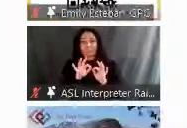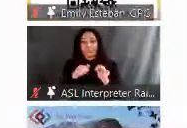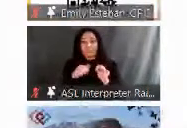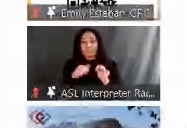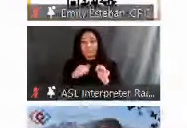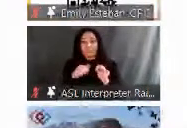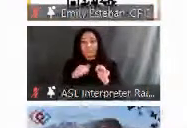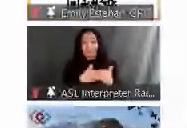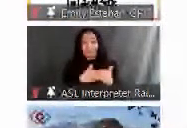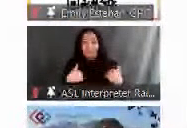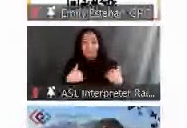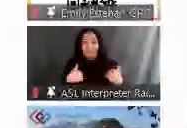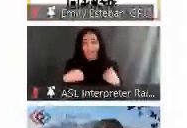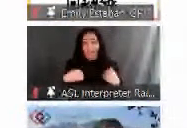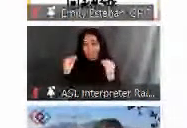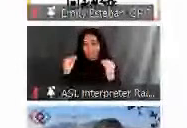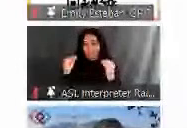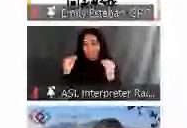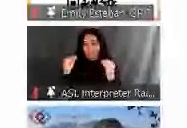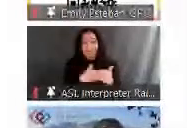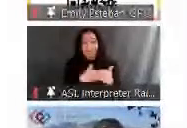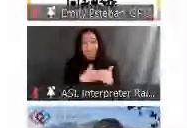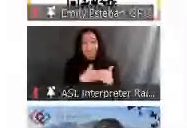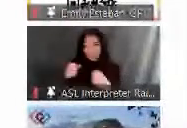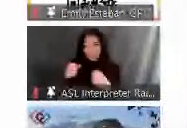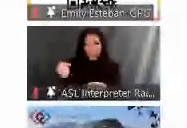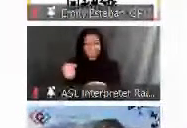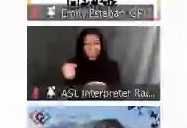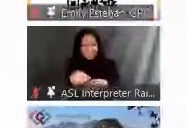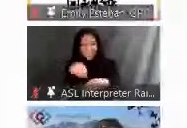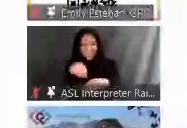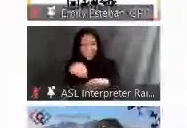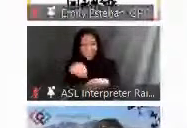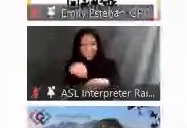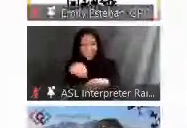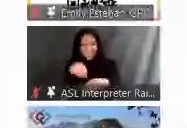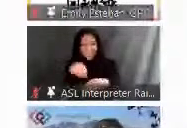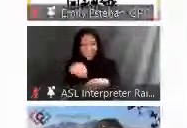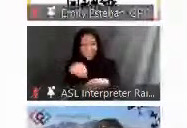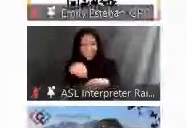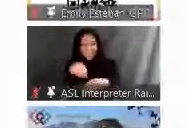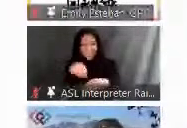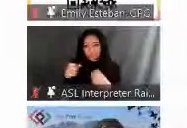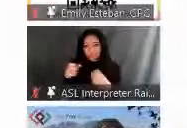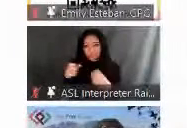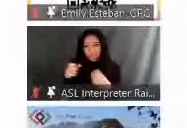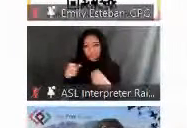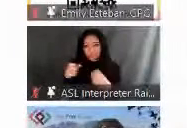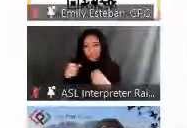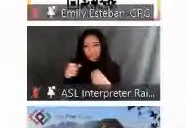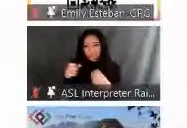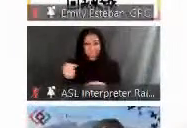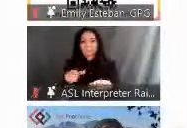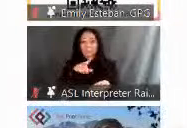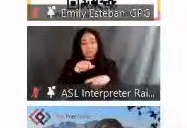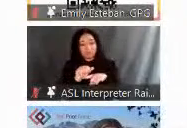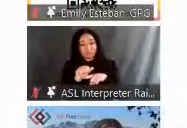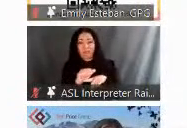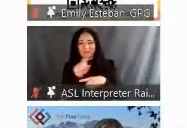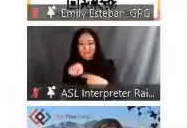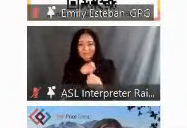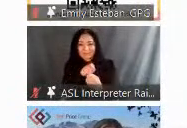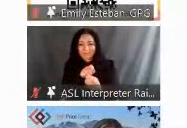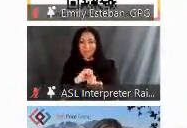a educator in the classroom that is very much trained specifically on how to deal